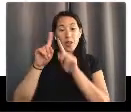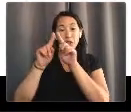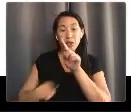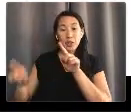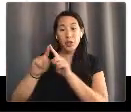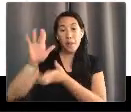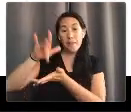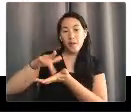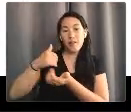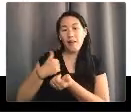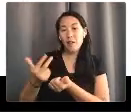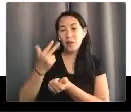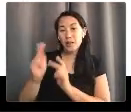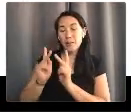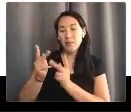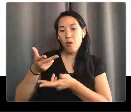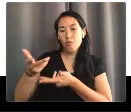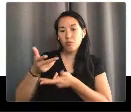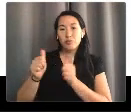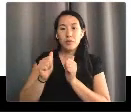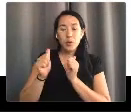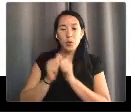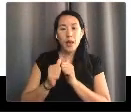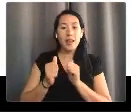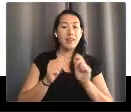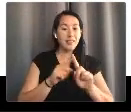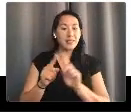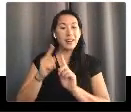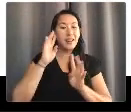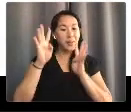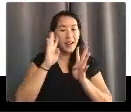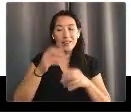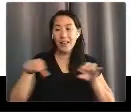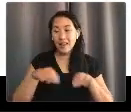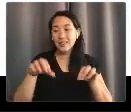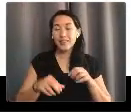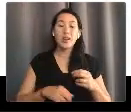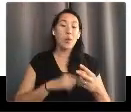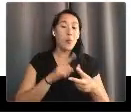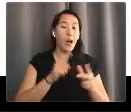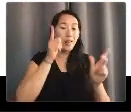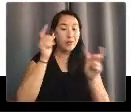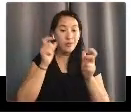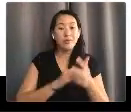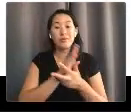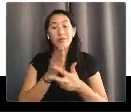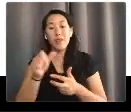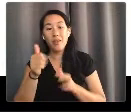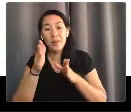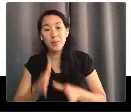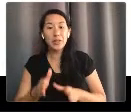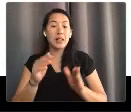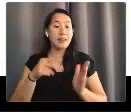people engaged in three creative activities. So one person is taking a photograph, another person is dancing, and another